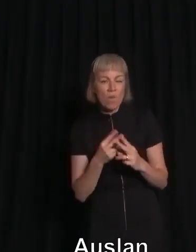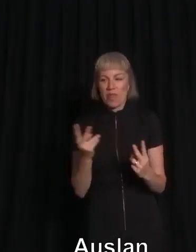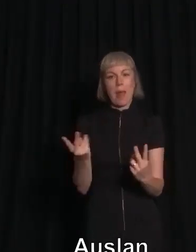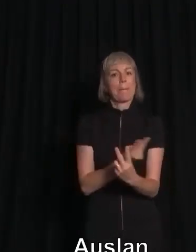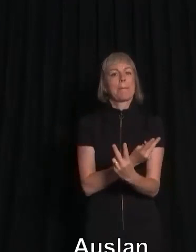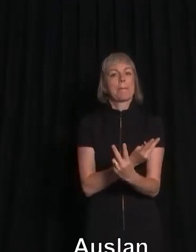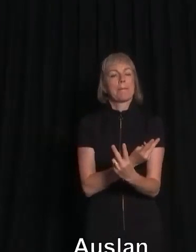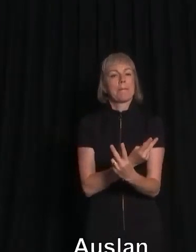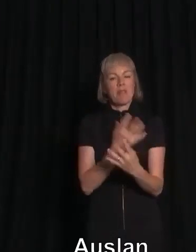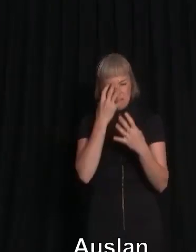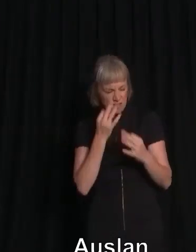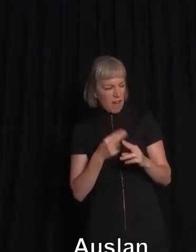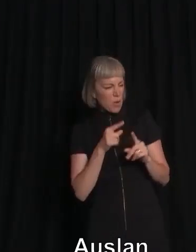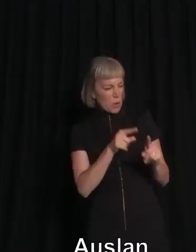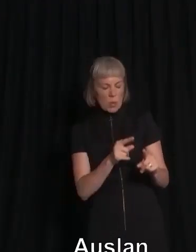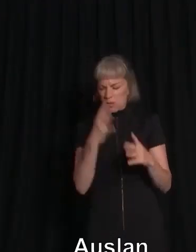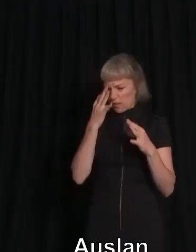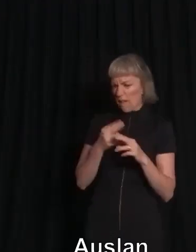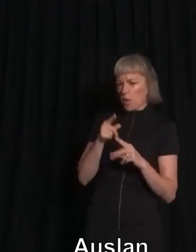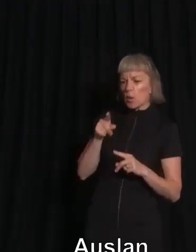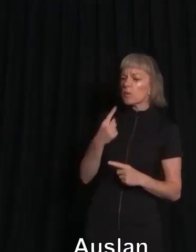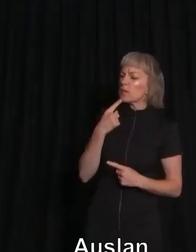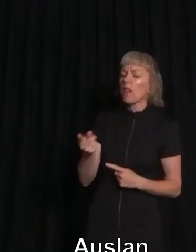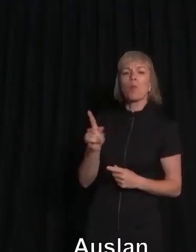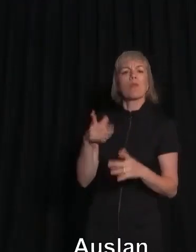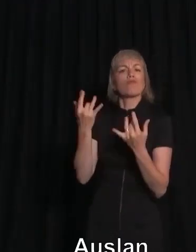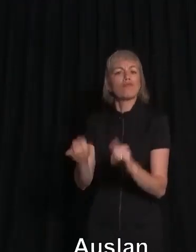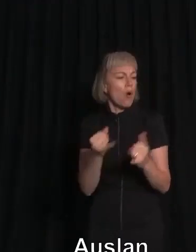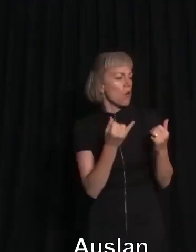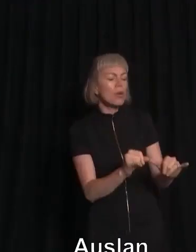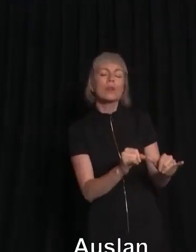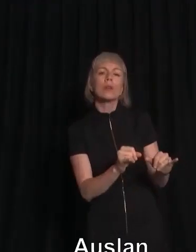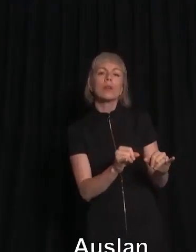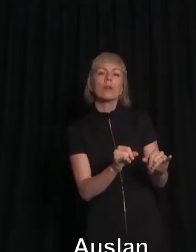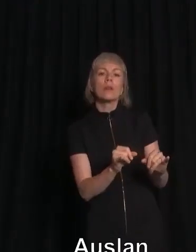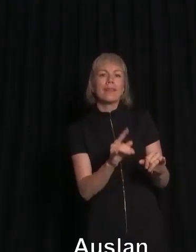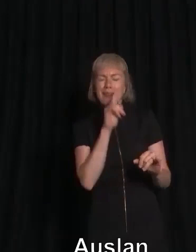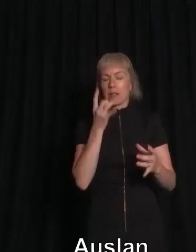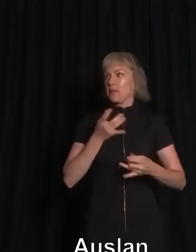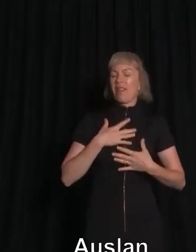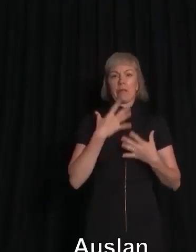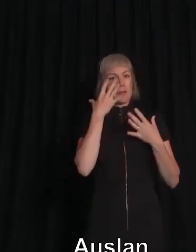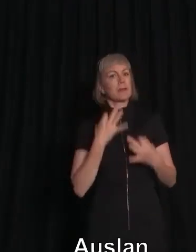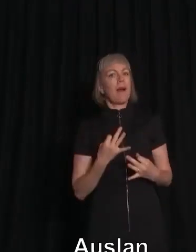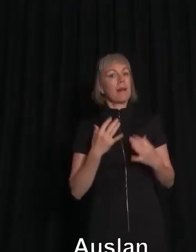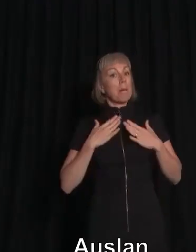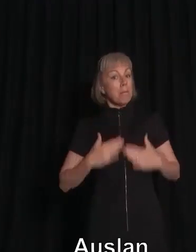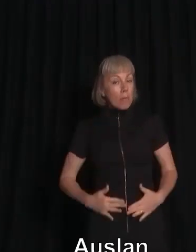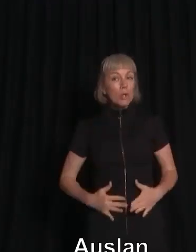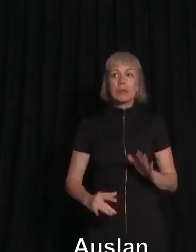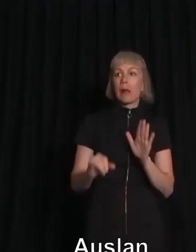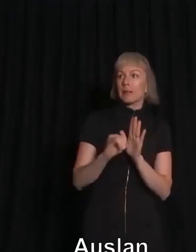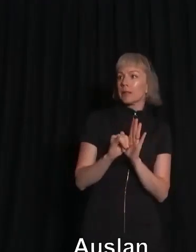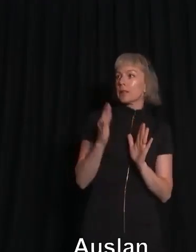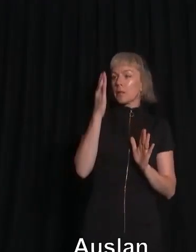both intersex and trans persons, so we're considered as not fit to make decisions about our own, be it our bodies, our identities, and